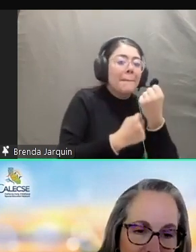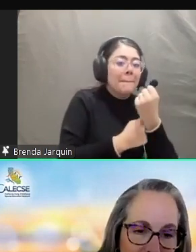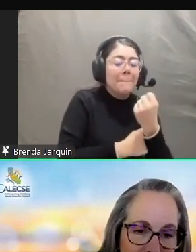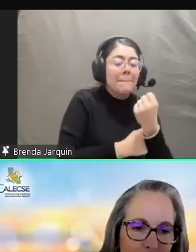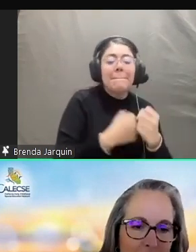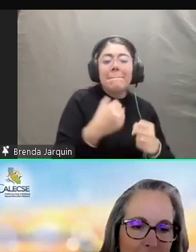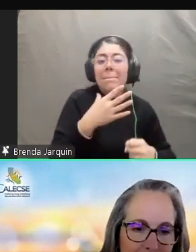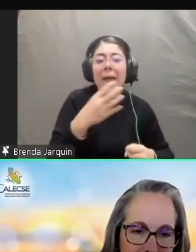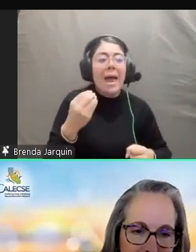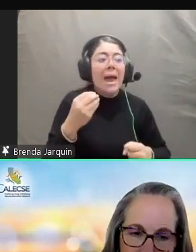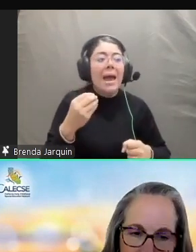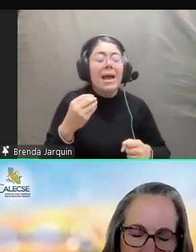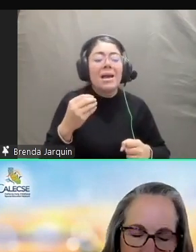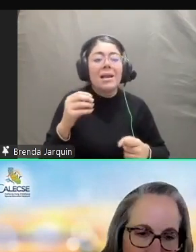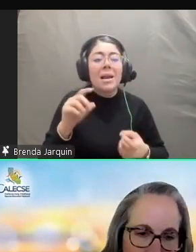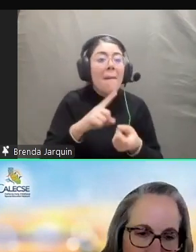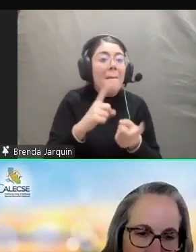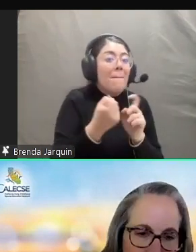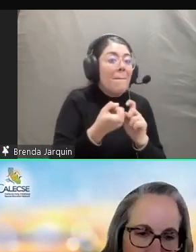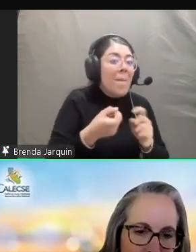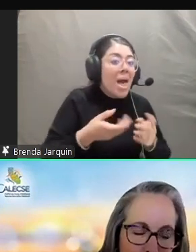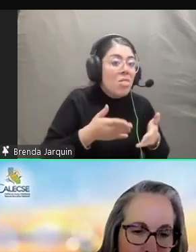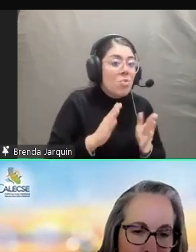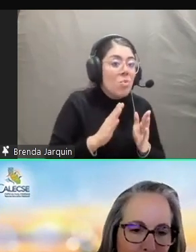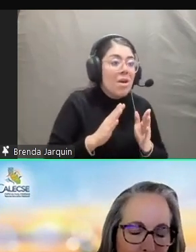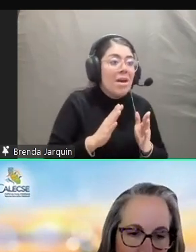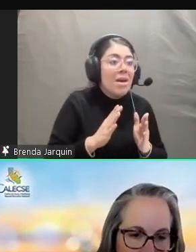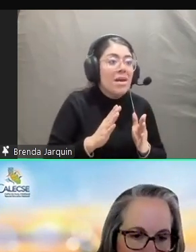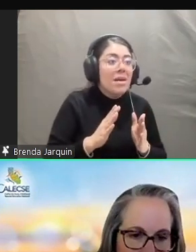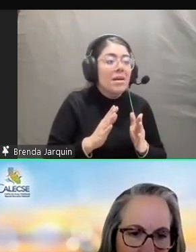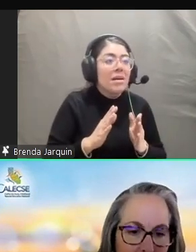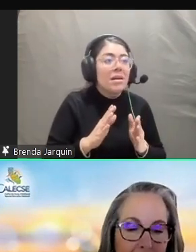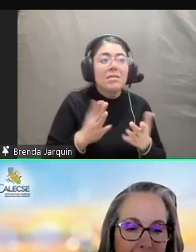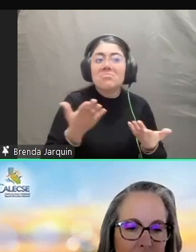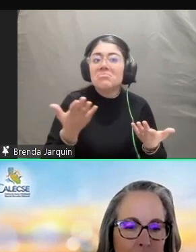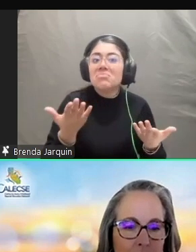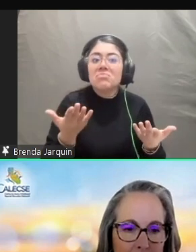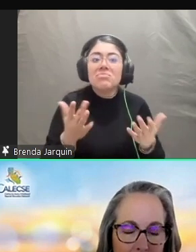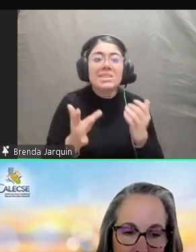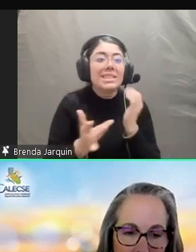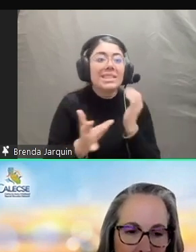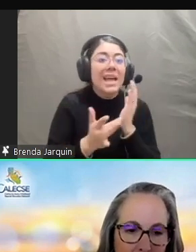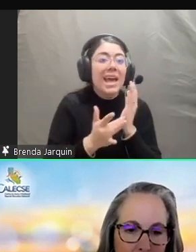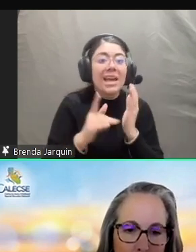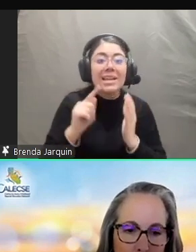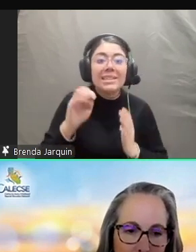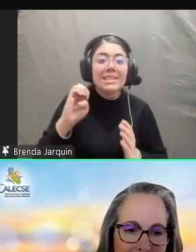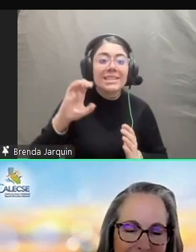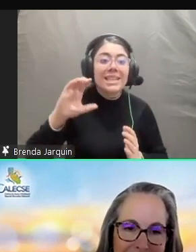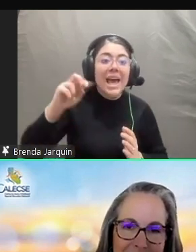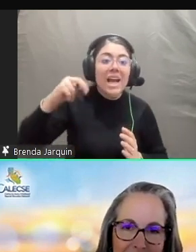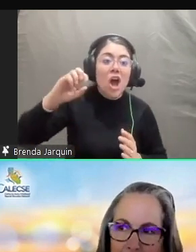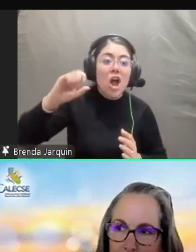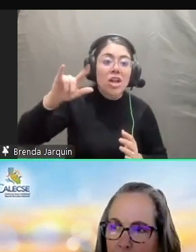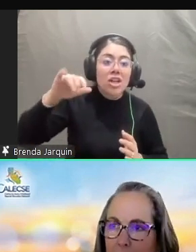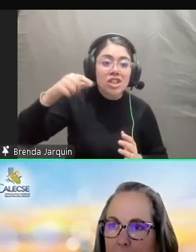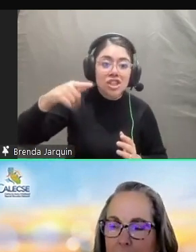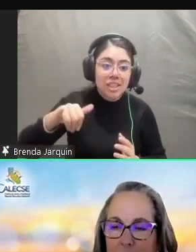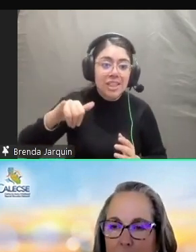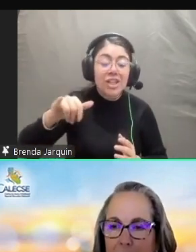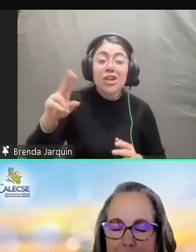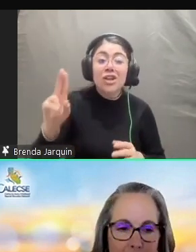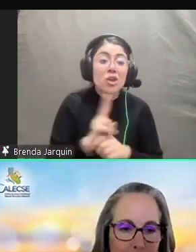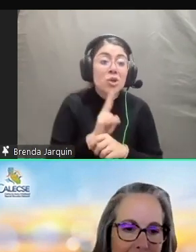pathways change depending on which electronic systems are in place and which forms we are using. And so even though the agreement